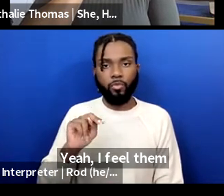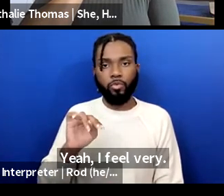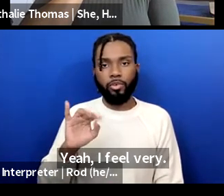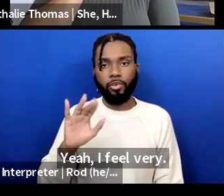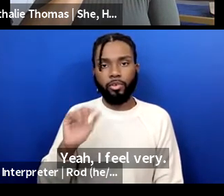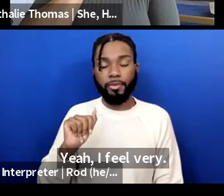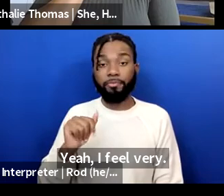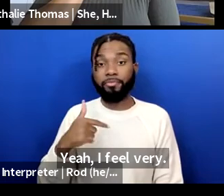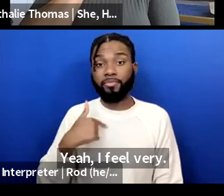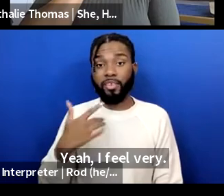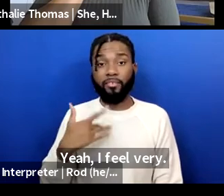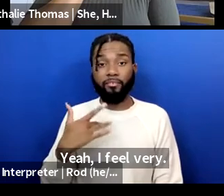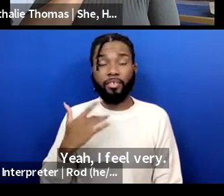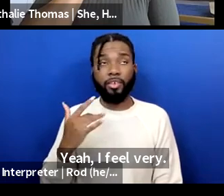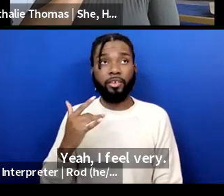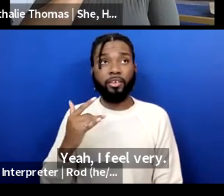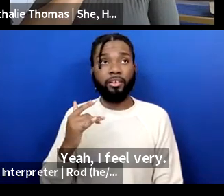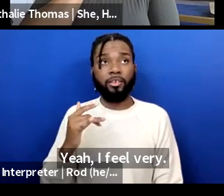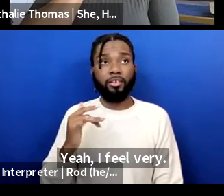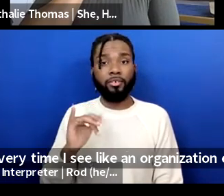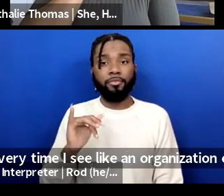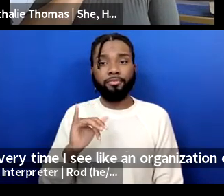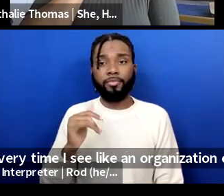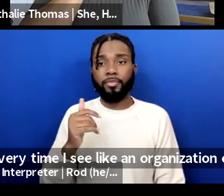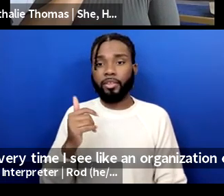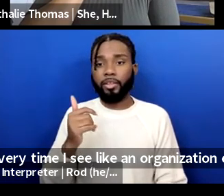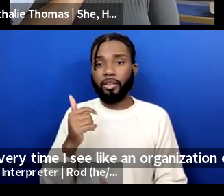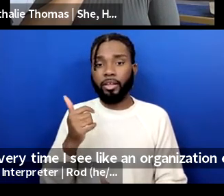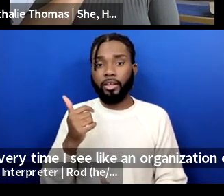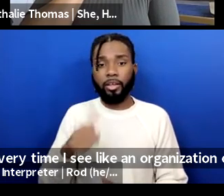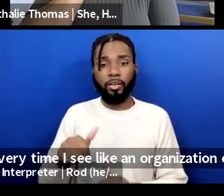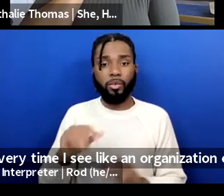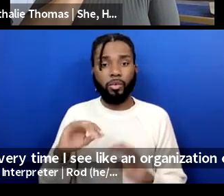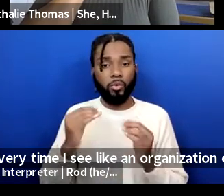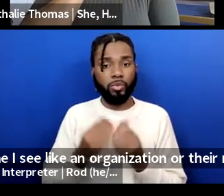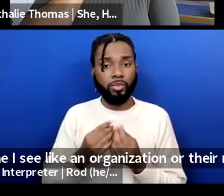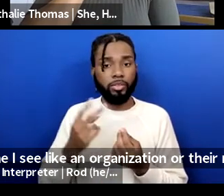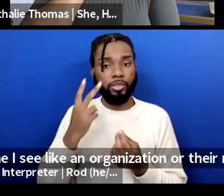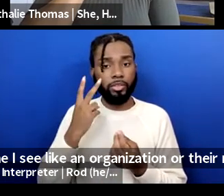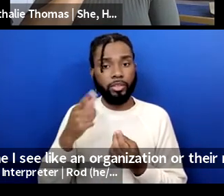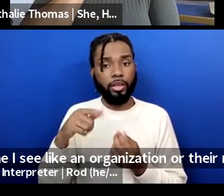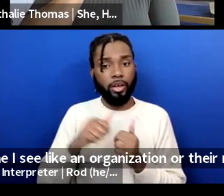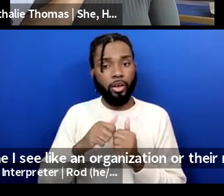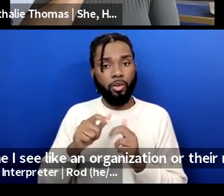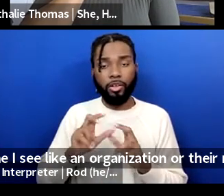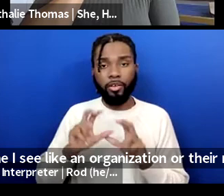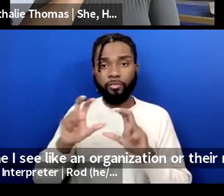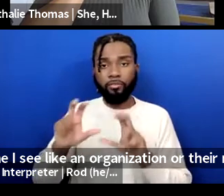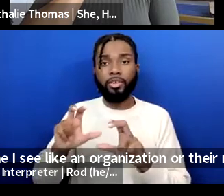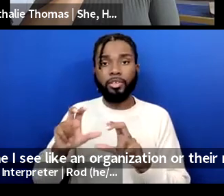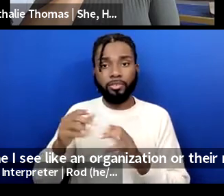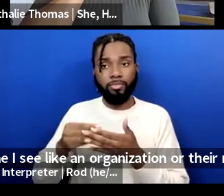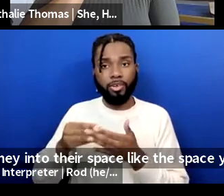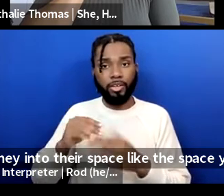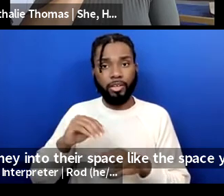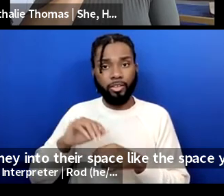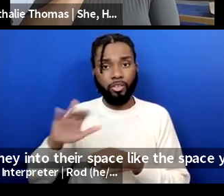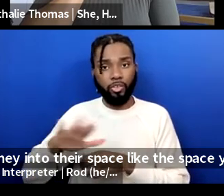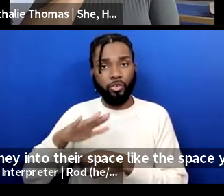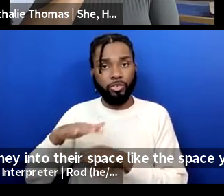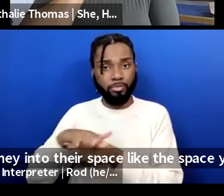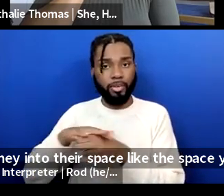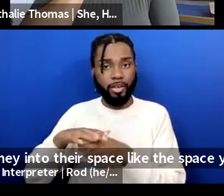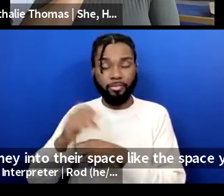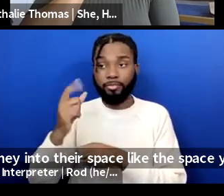every time I see like an organization pour their resources, their money into their space, like the space, your space is not